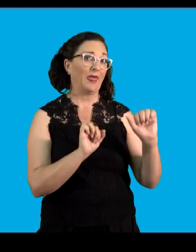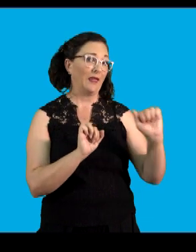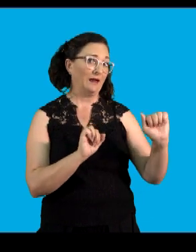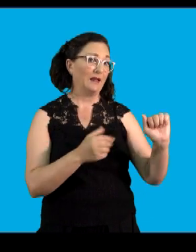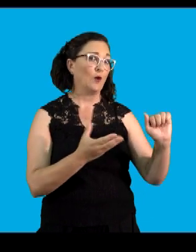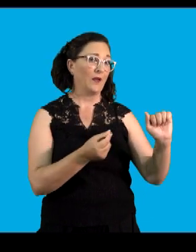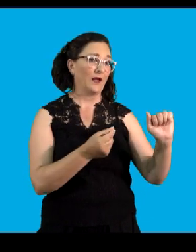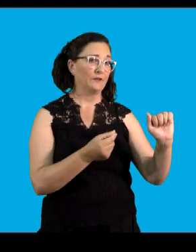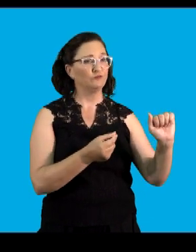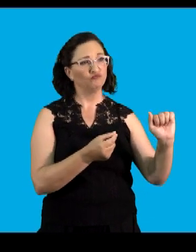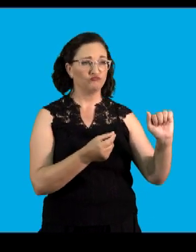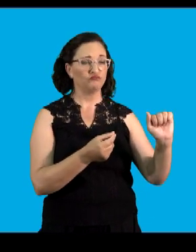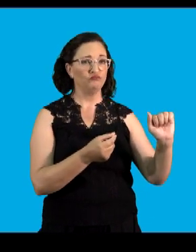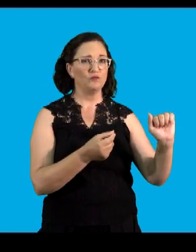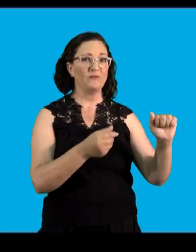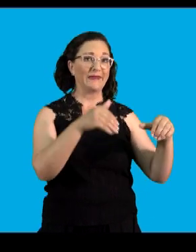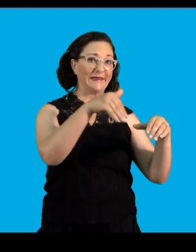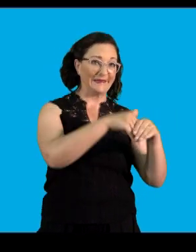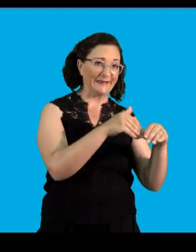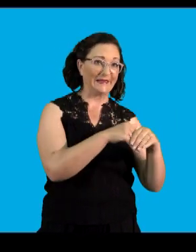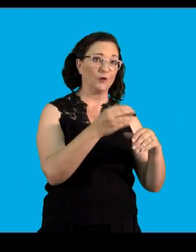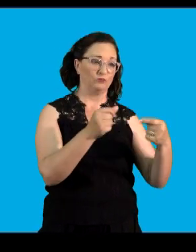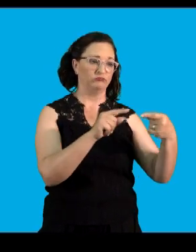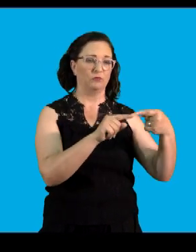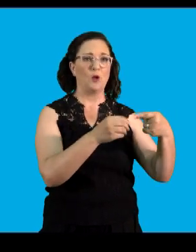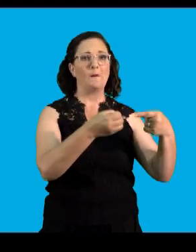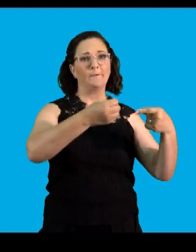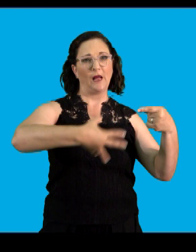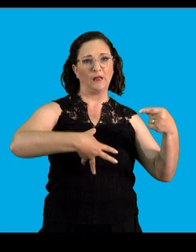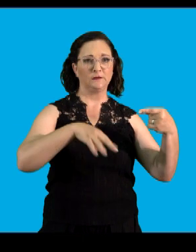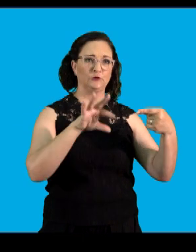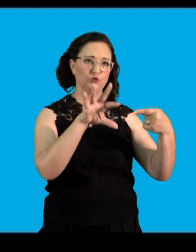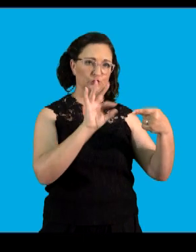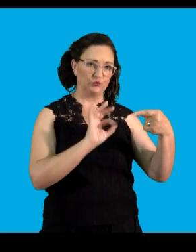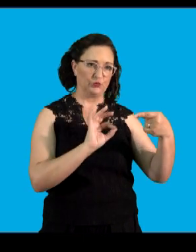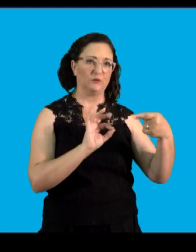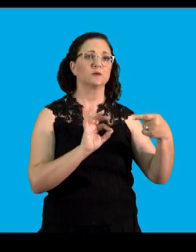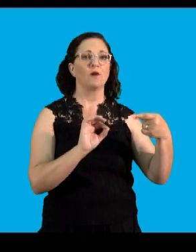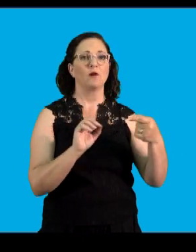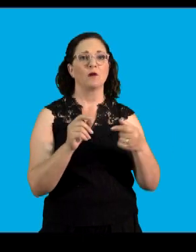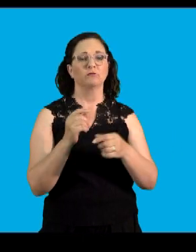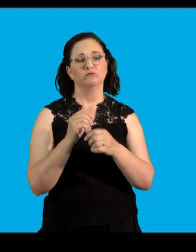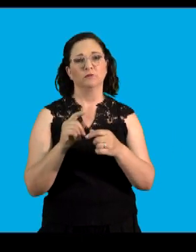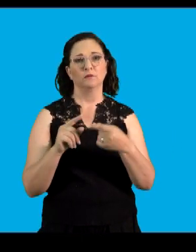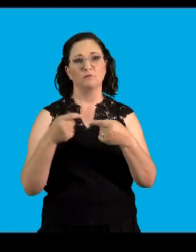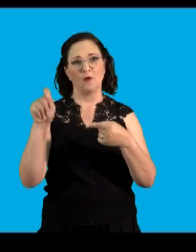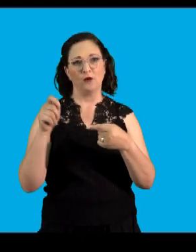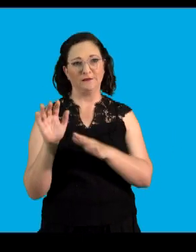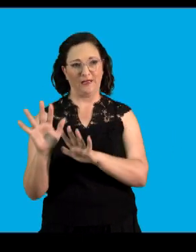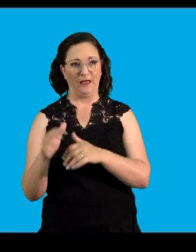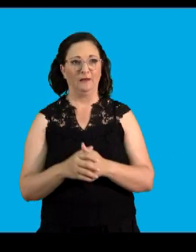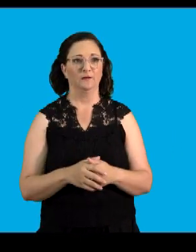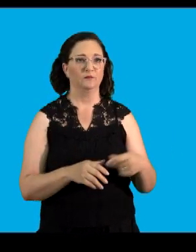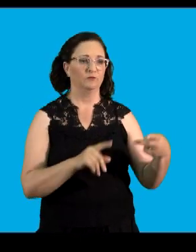there are types of questions that you'll be asked. You've got your multiple choice questions, which is out of 10. You've got choosing